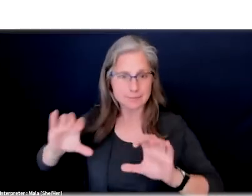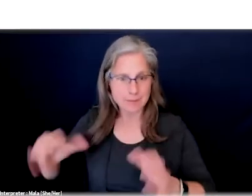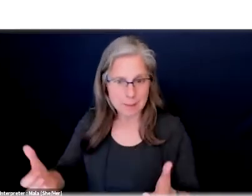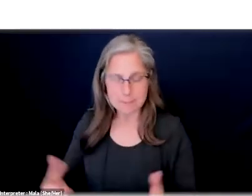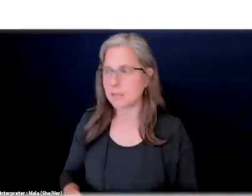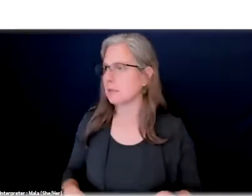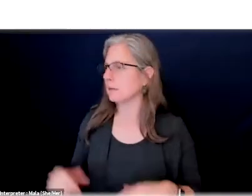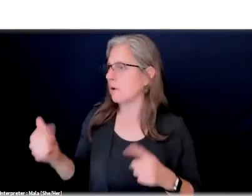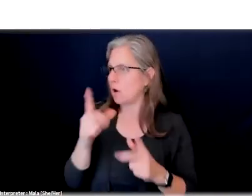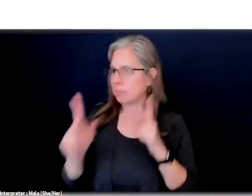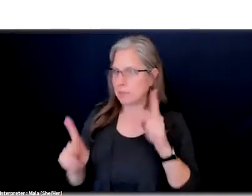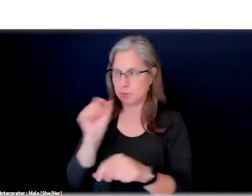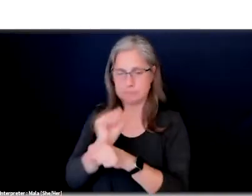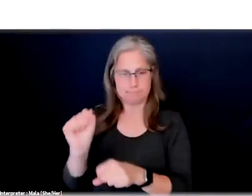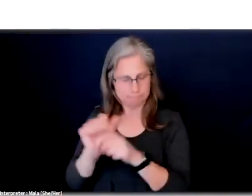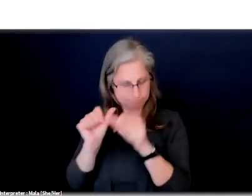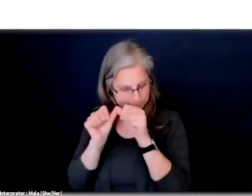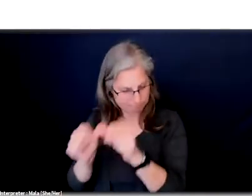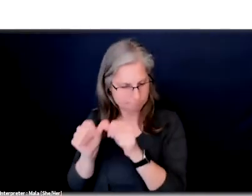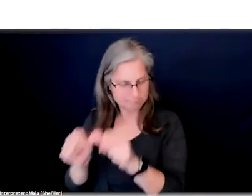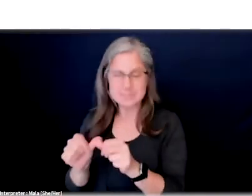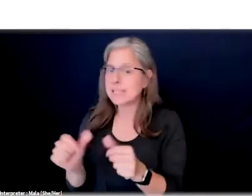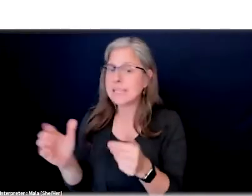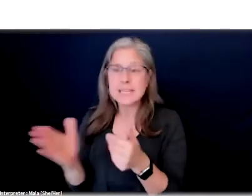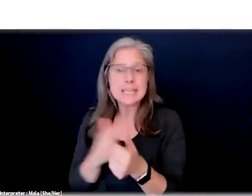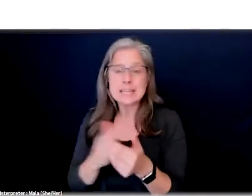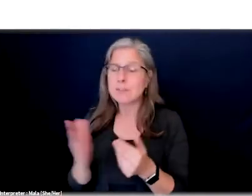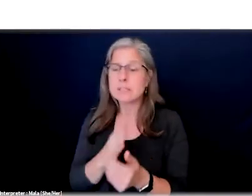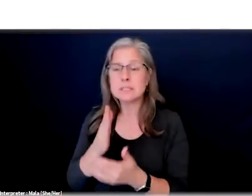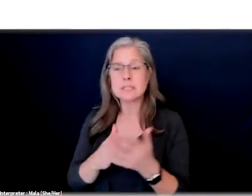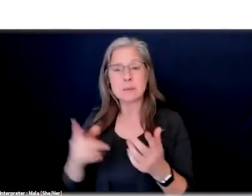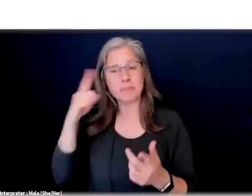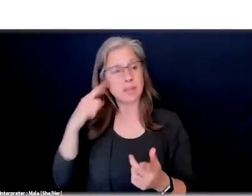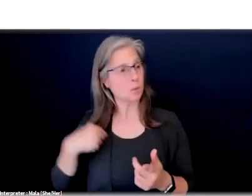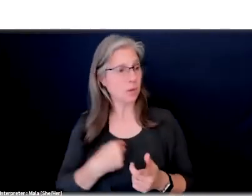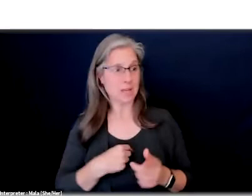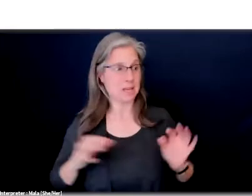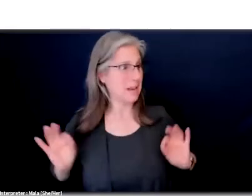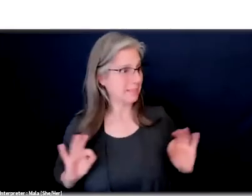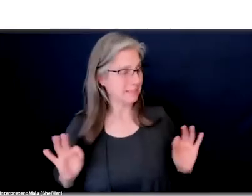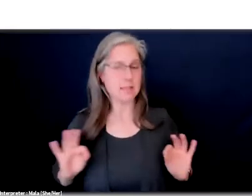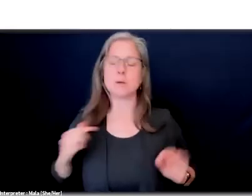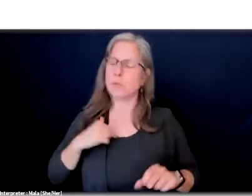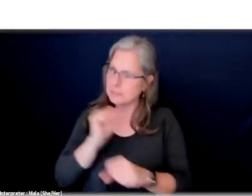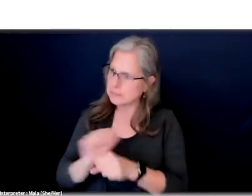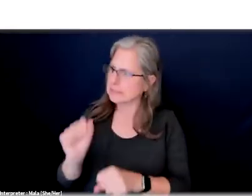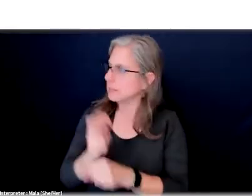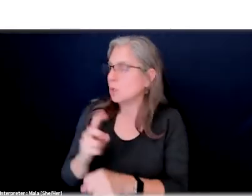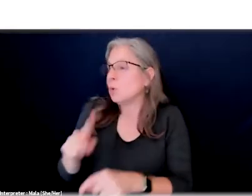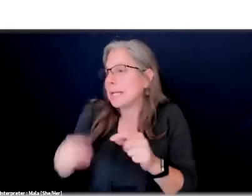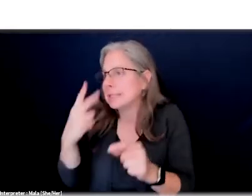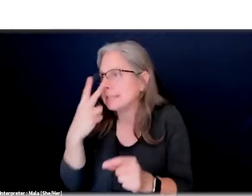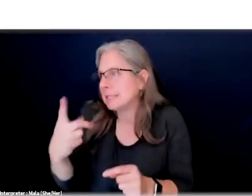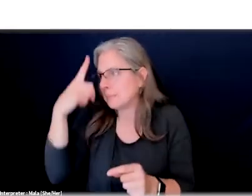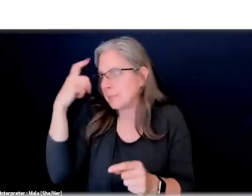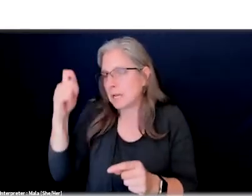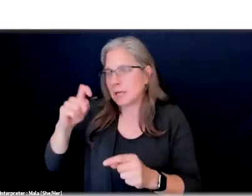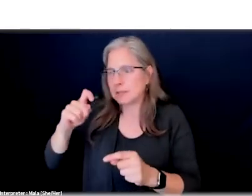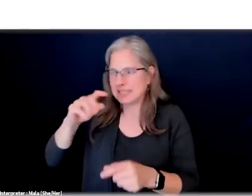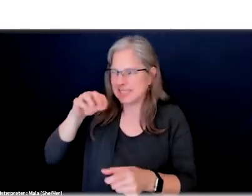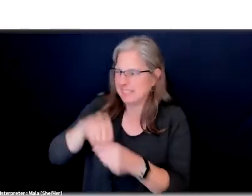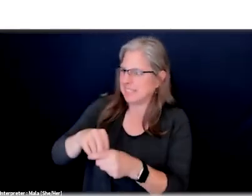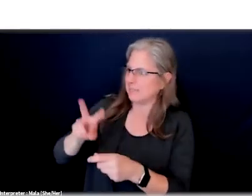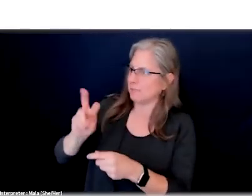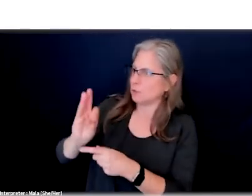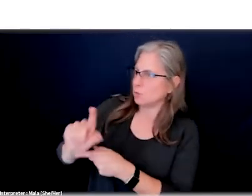have continued to do the work, even though some might think we haven't been doing it and can't see it because it's all in this virtual